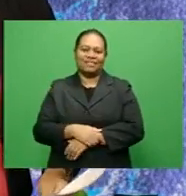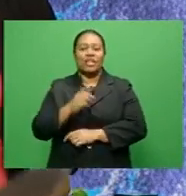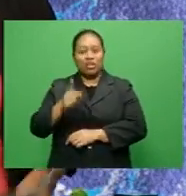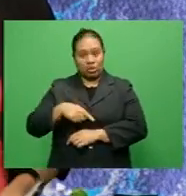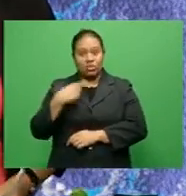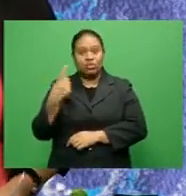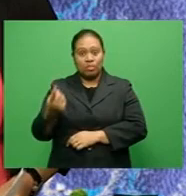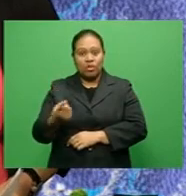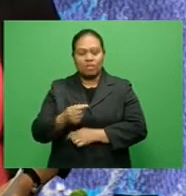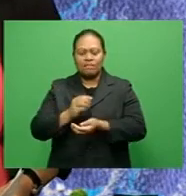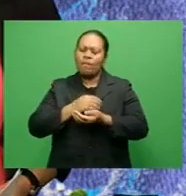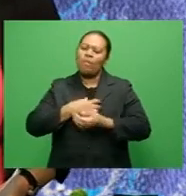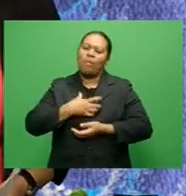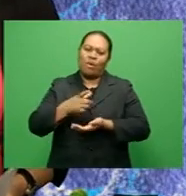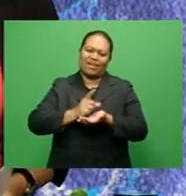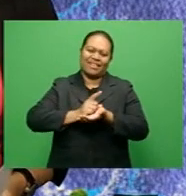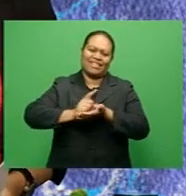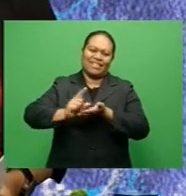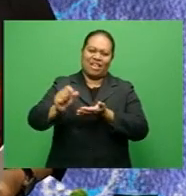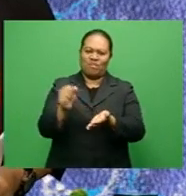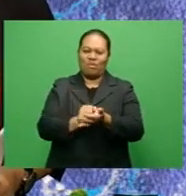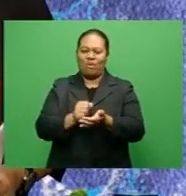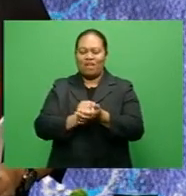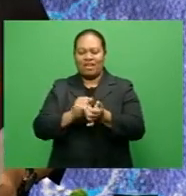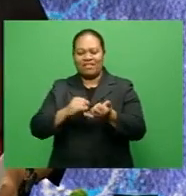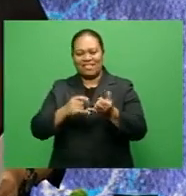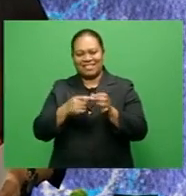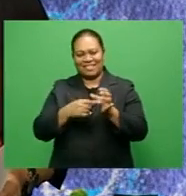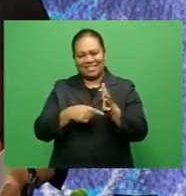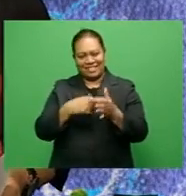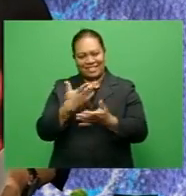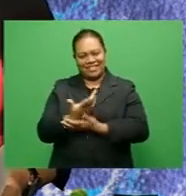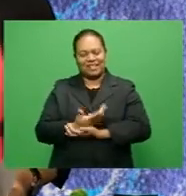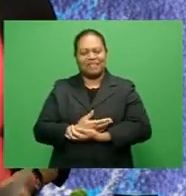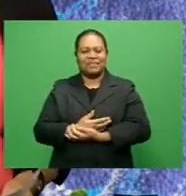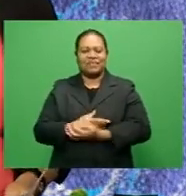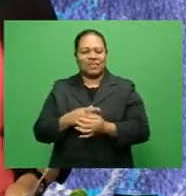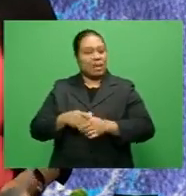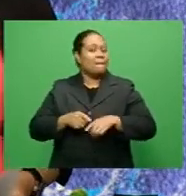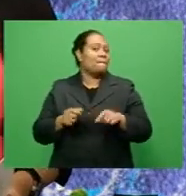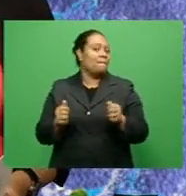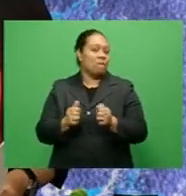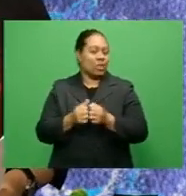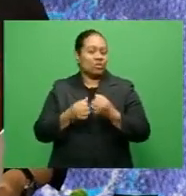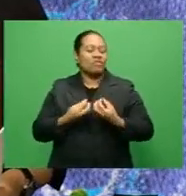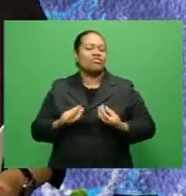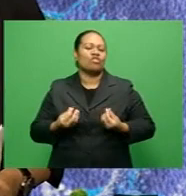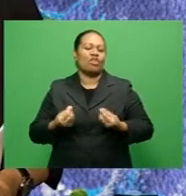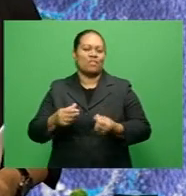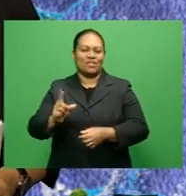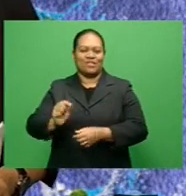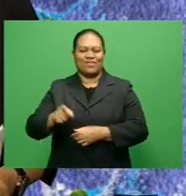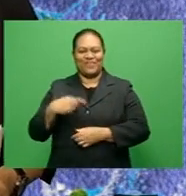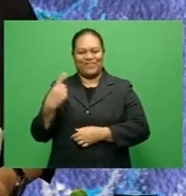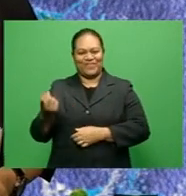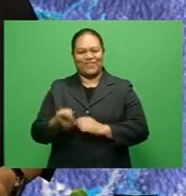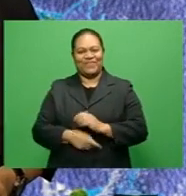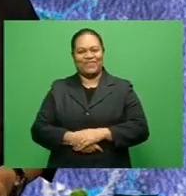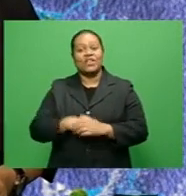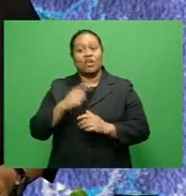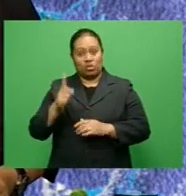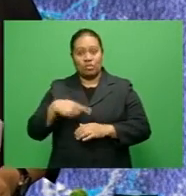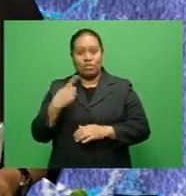tomorrow, more clearer spells for our Saturday. I bet there's lots of shopping to do. Tomorrow's